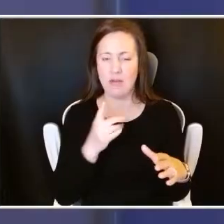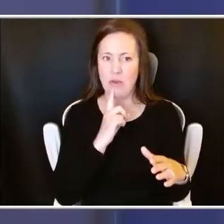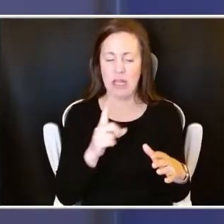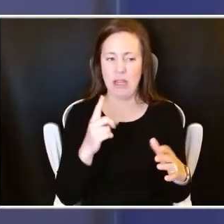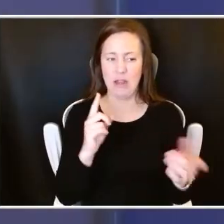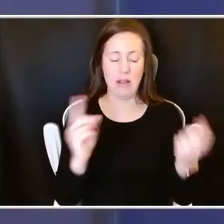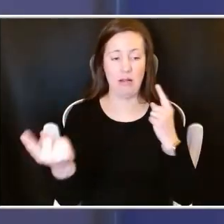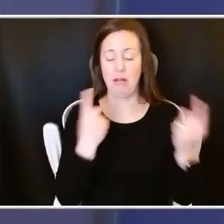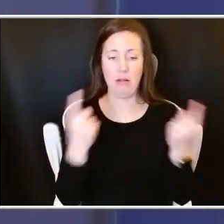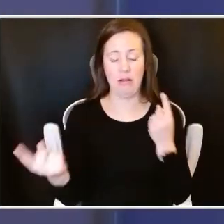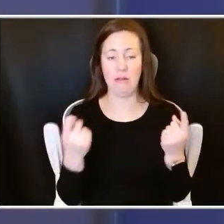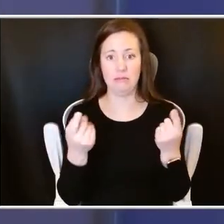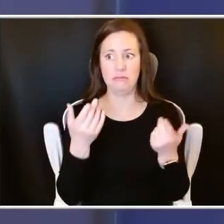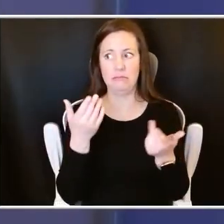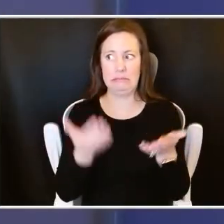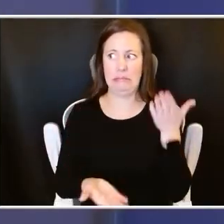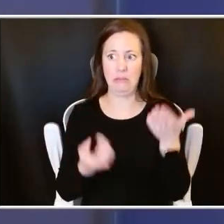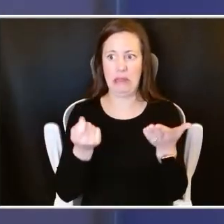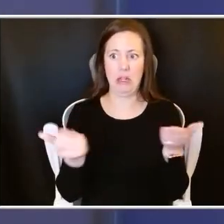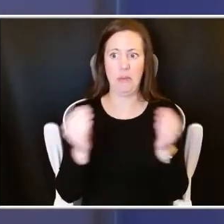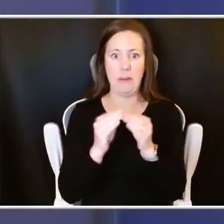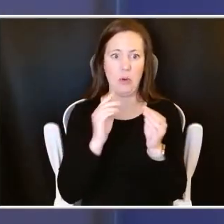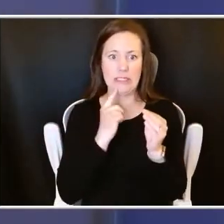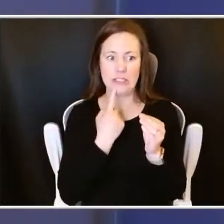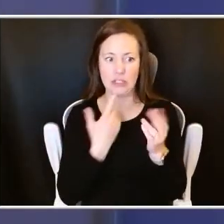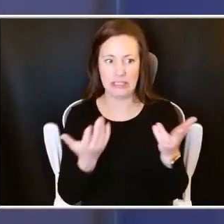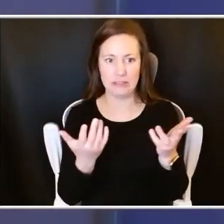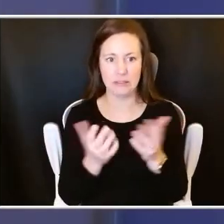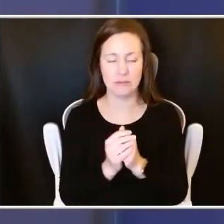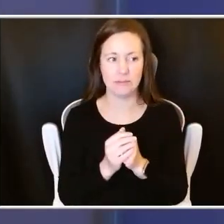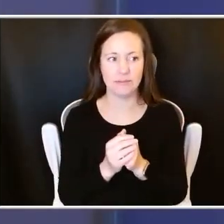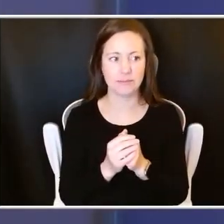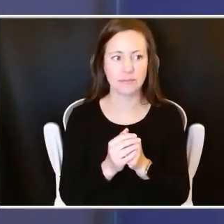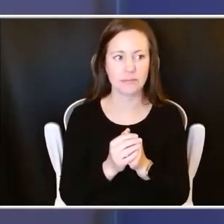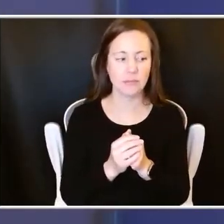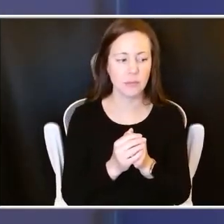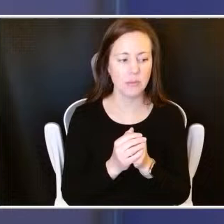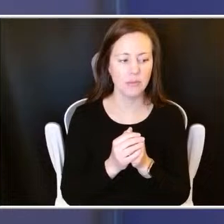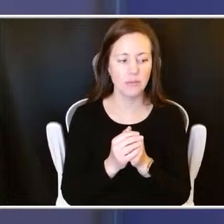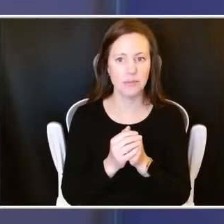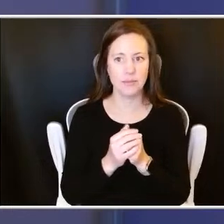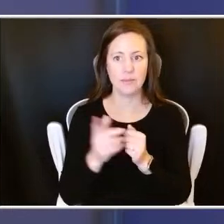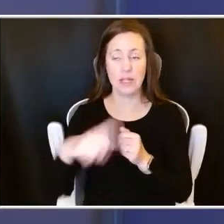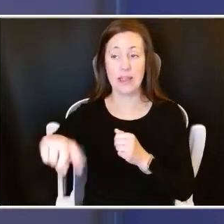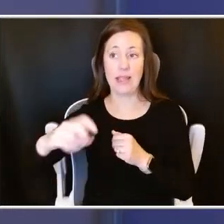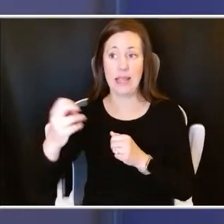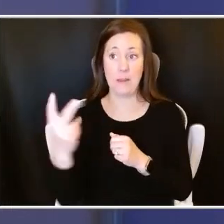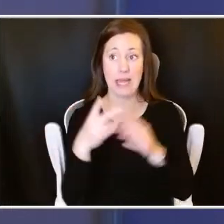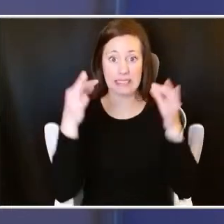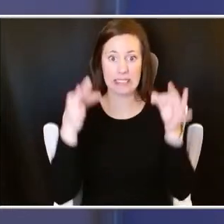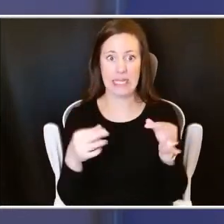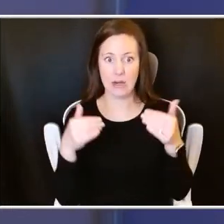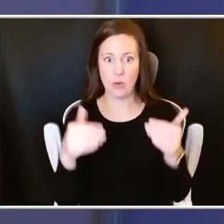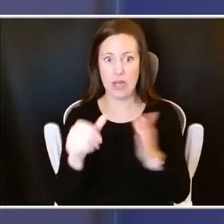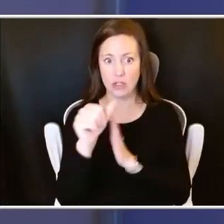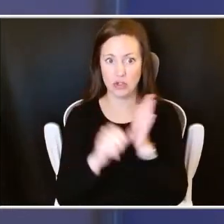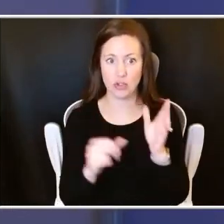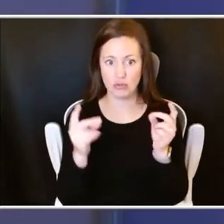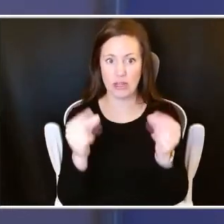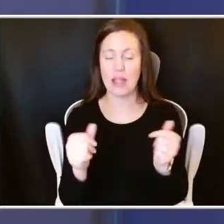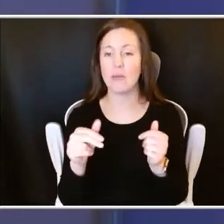it. When she came back, they decided to do surgery immediately. It was robotic